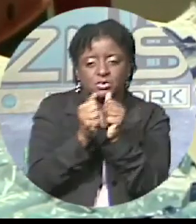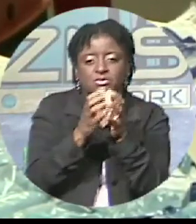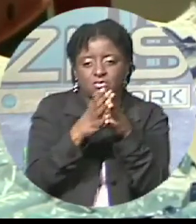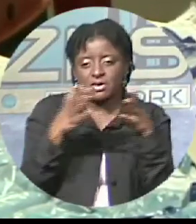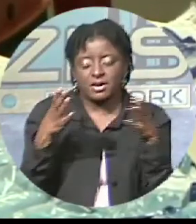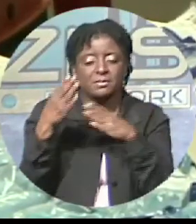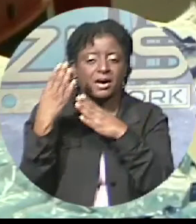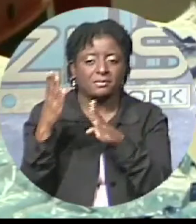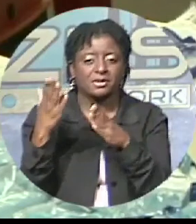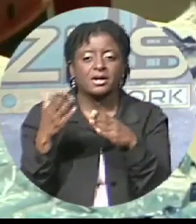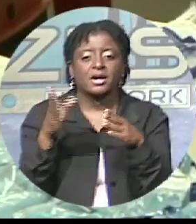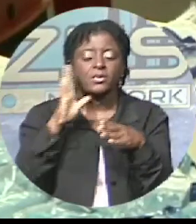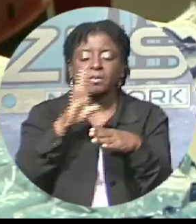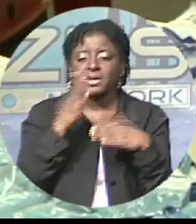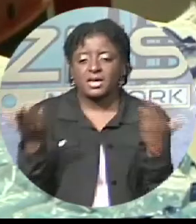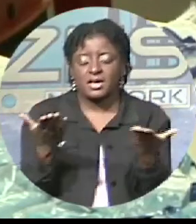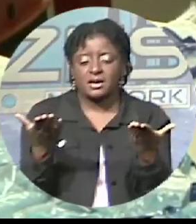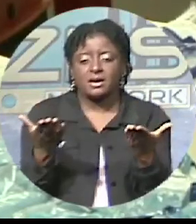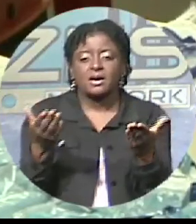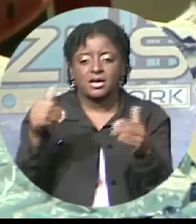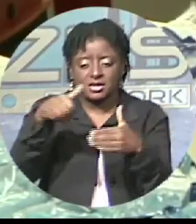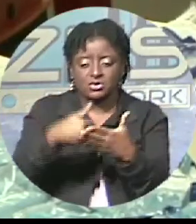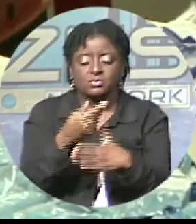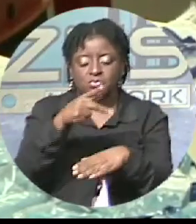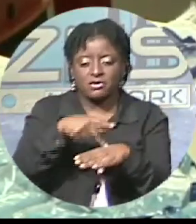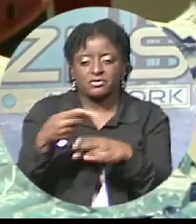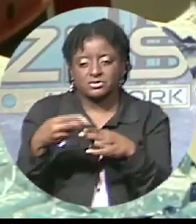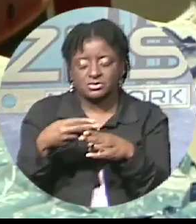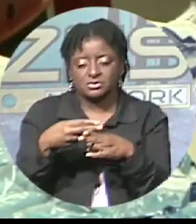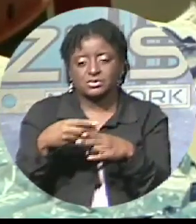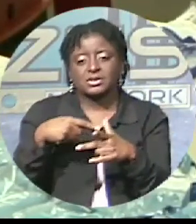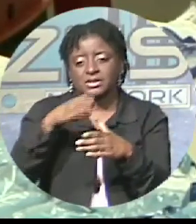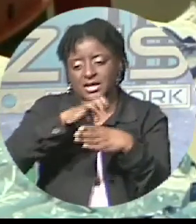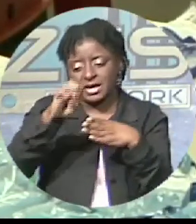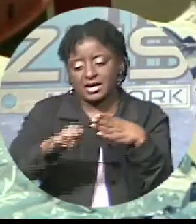2 days, ending in Abaco. Charisma Robinson, ZNS Network News.